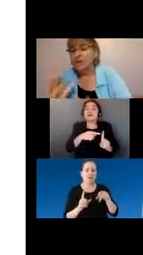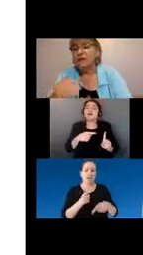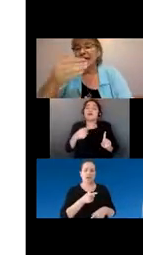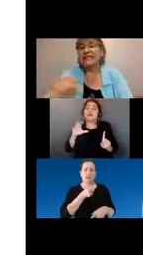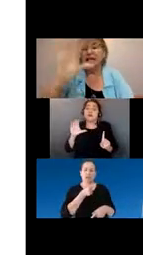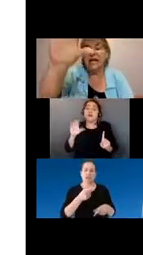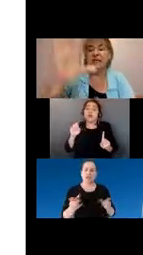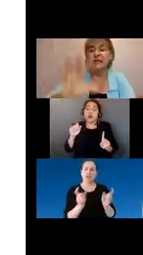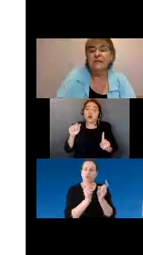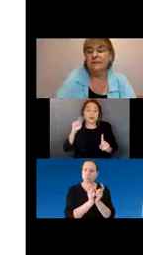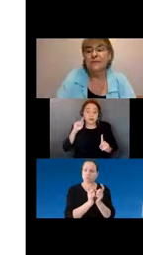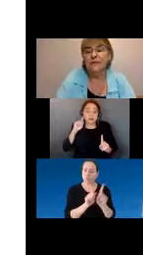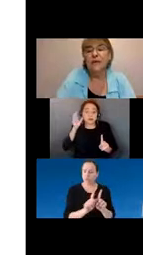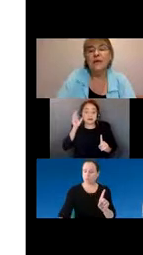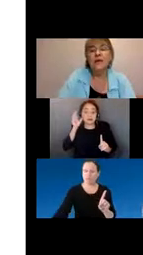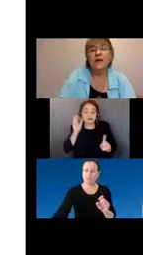partners. Next slide.